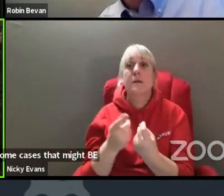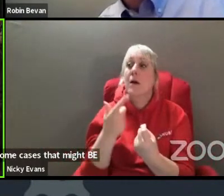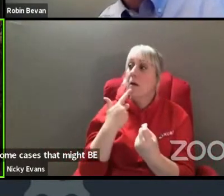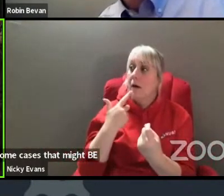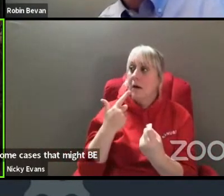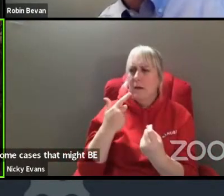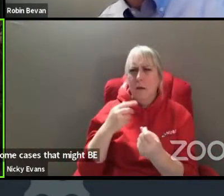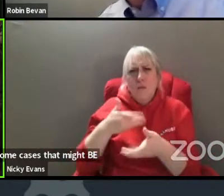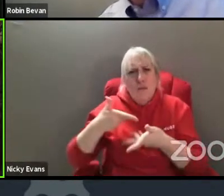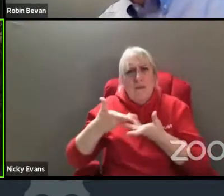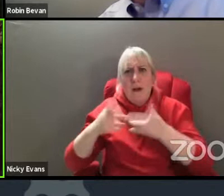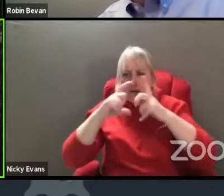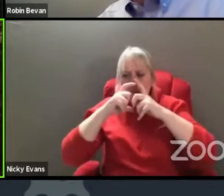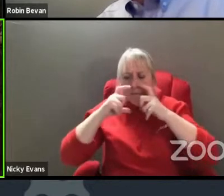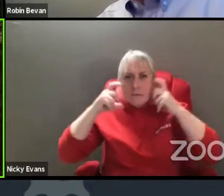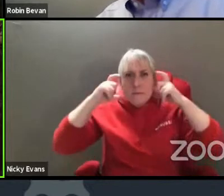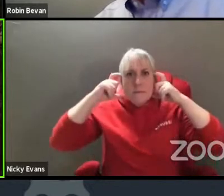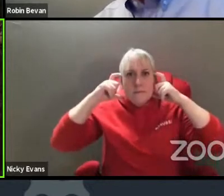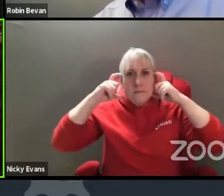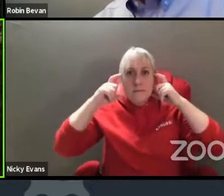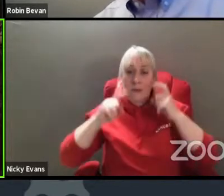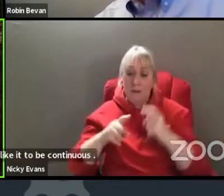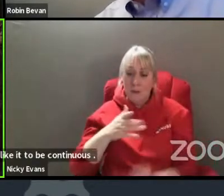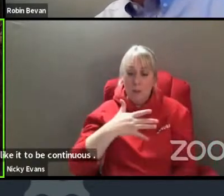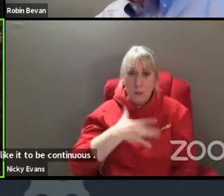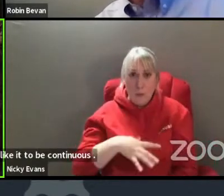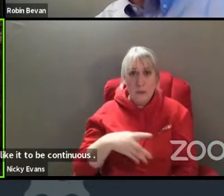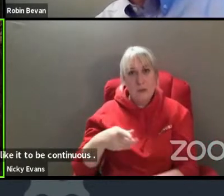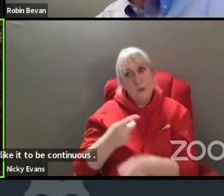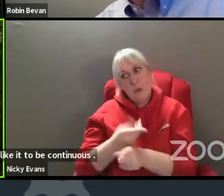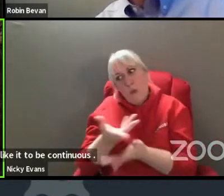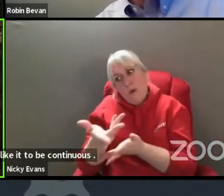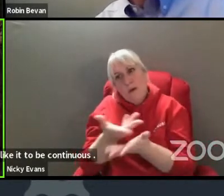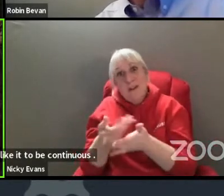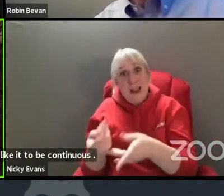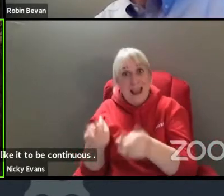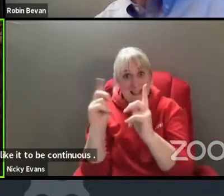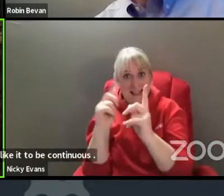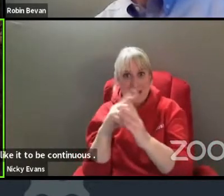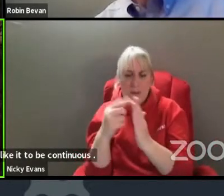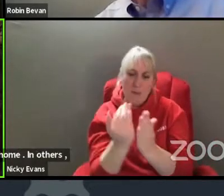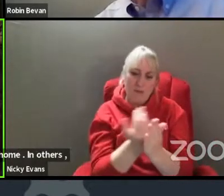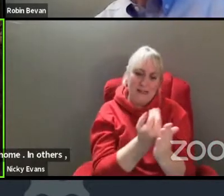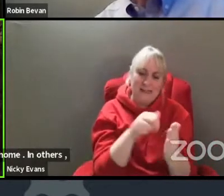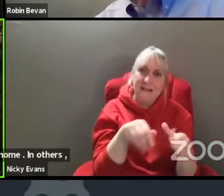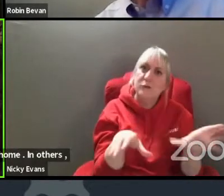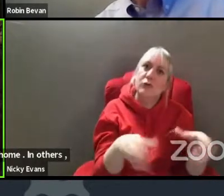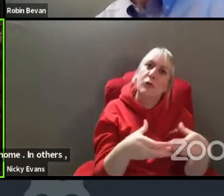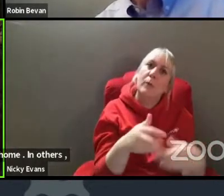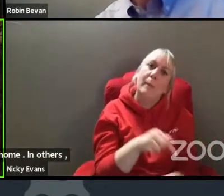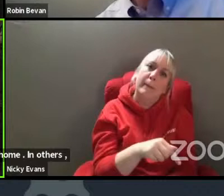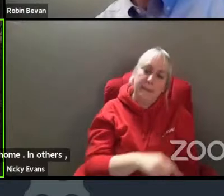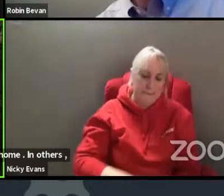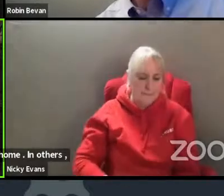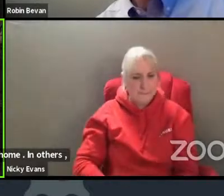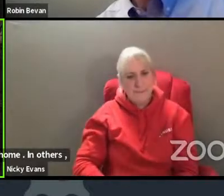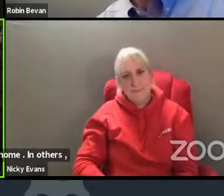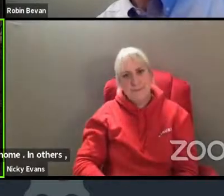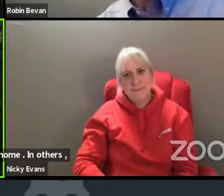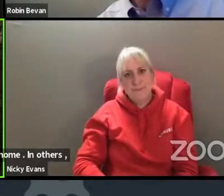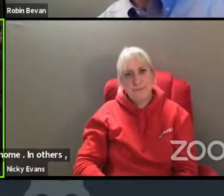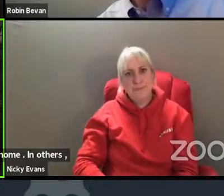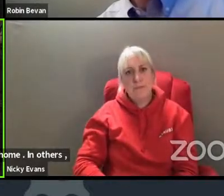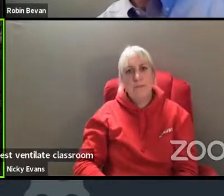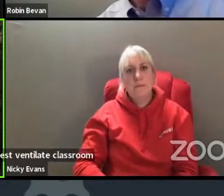their vaccination, that kicks in, is something that we want to talk to head teachers about. In a number of schools, quite a